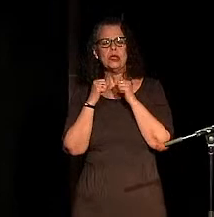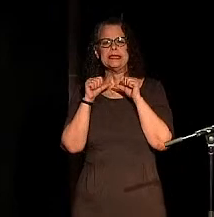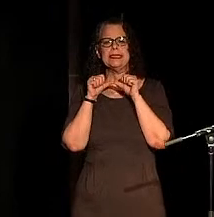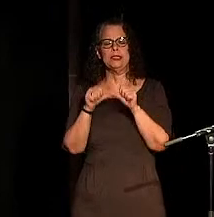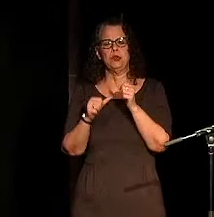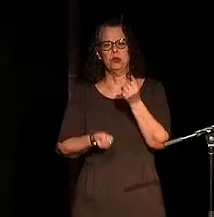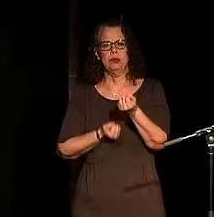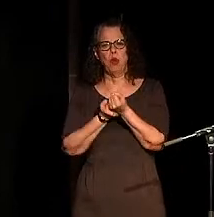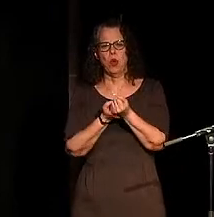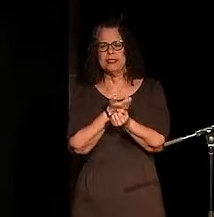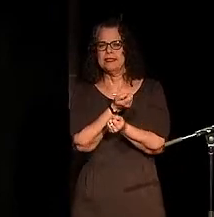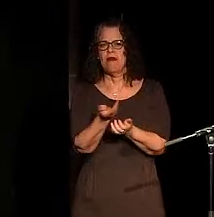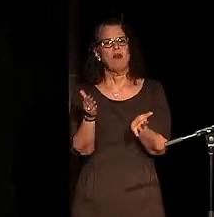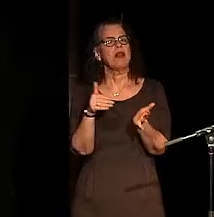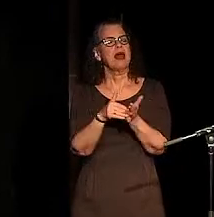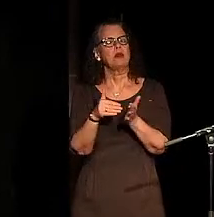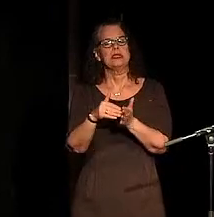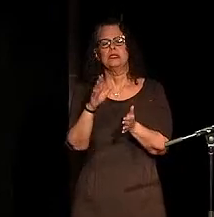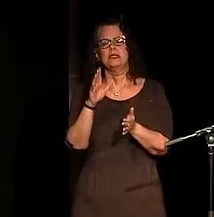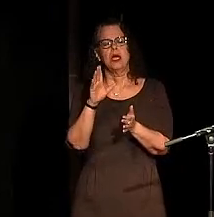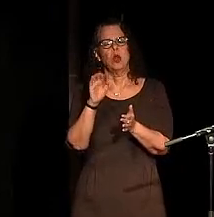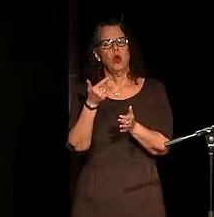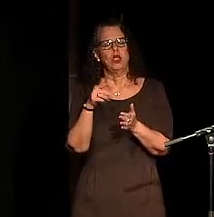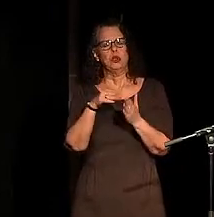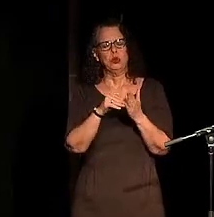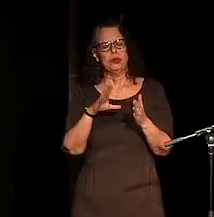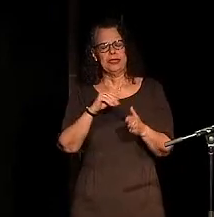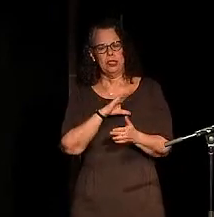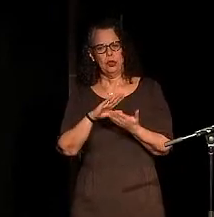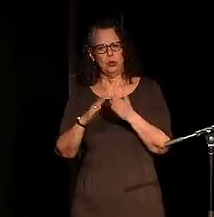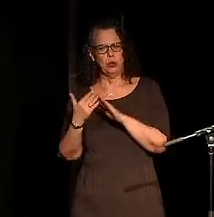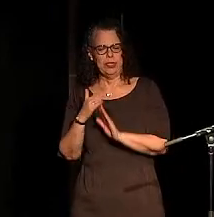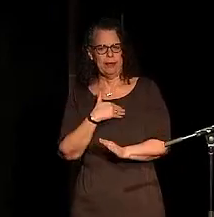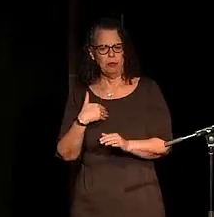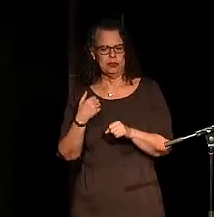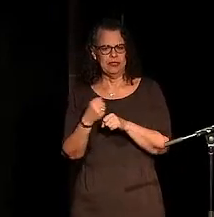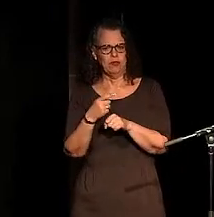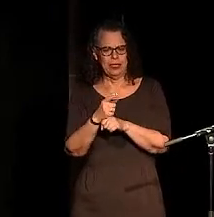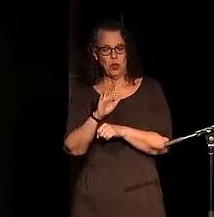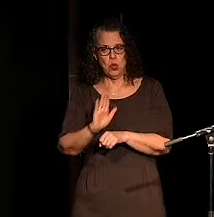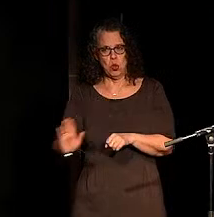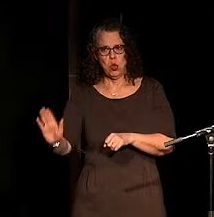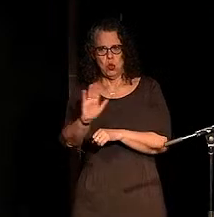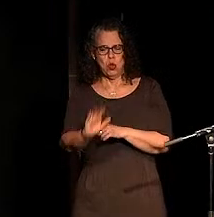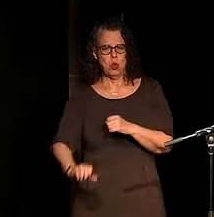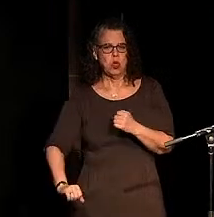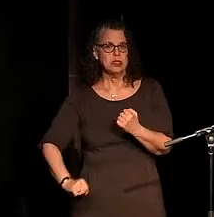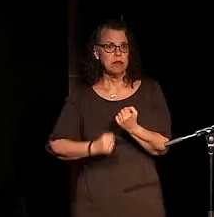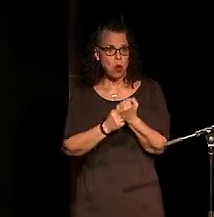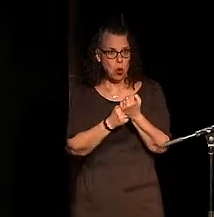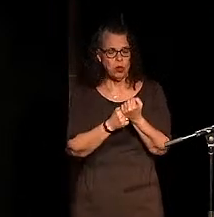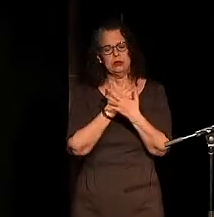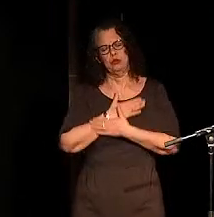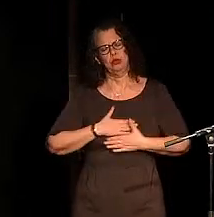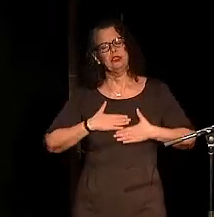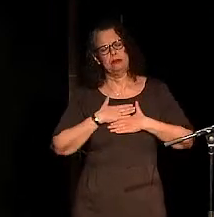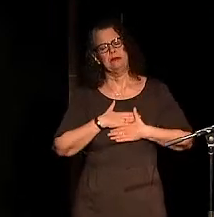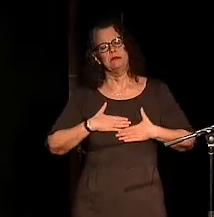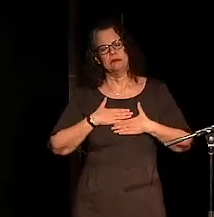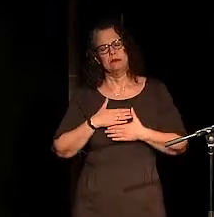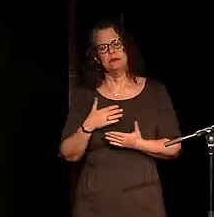continues to support thousands of LaGuardia students and community members each year. Your support is deeply